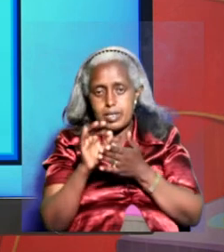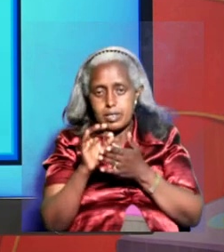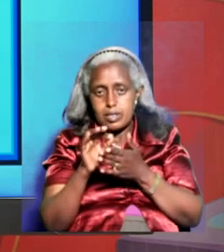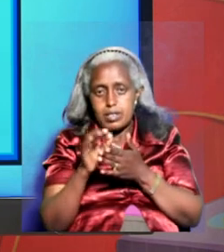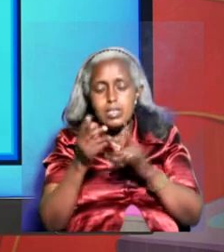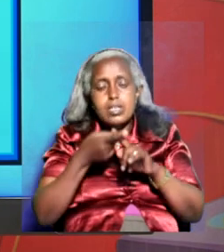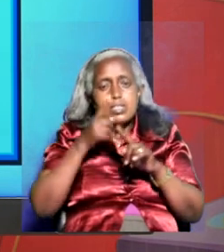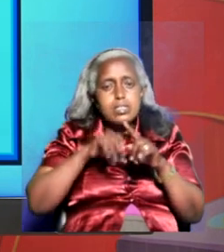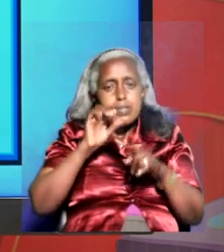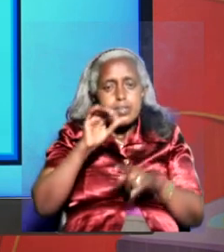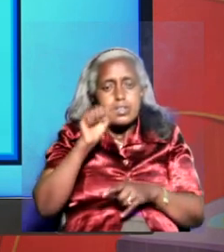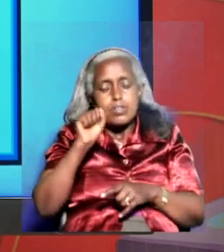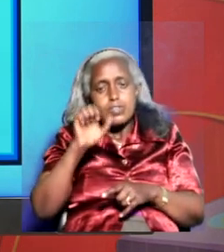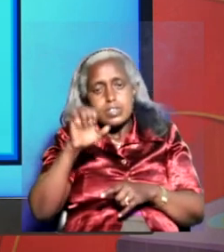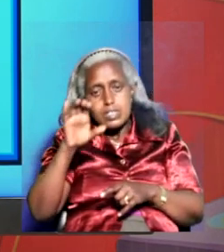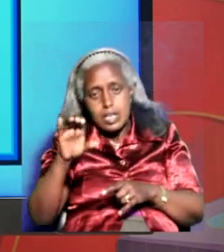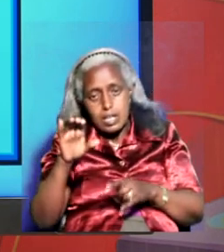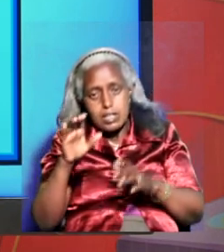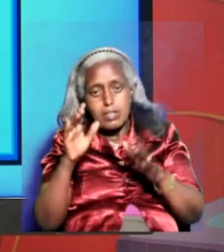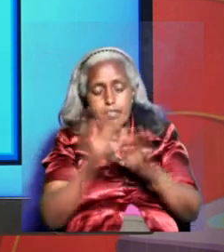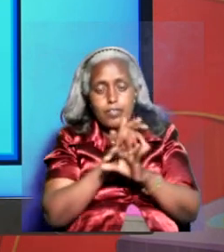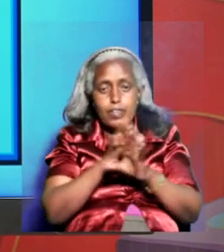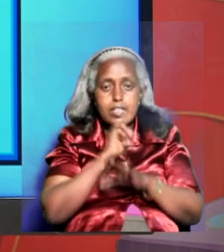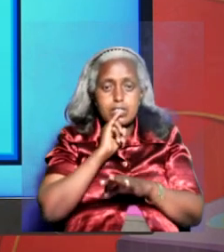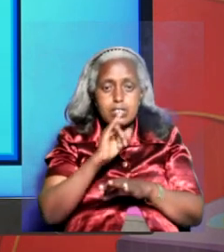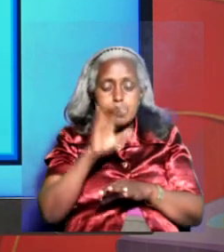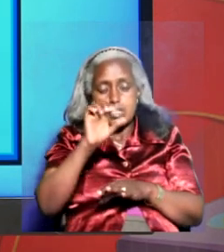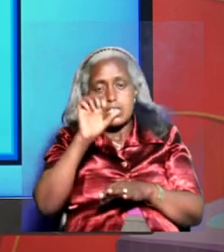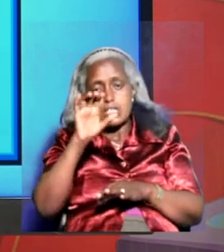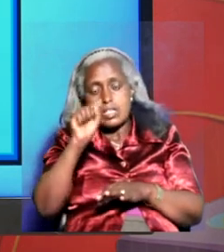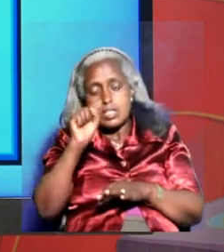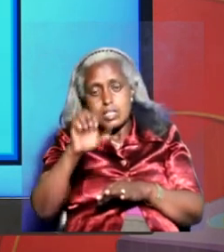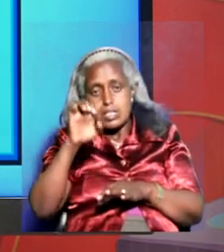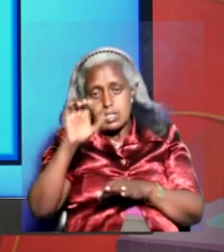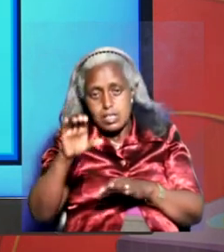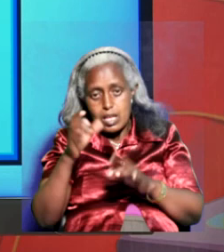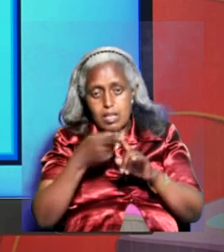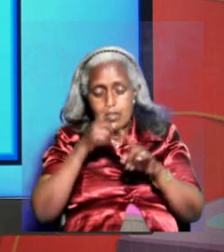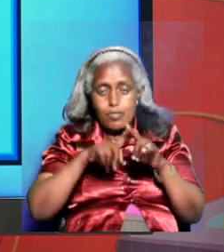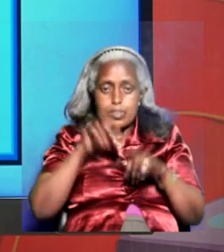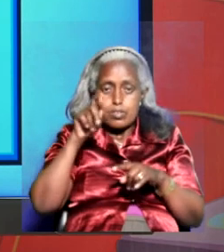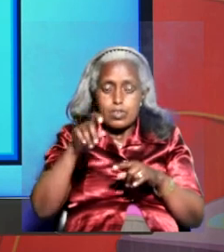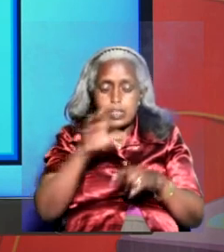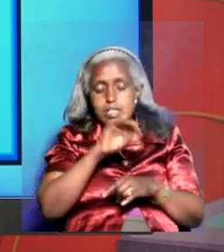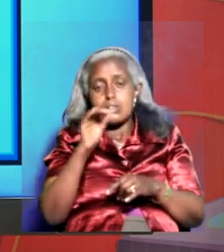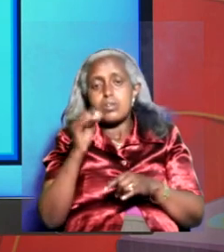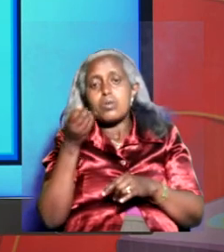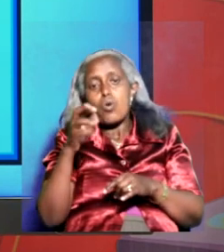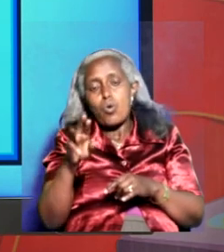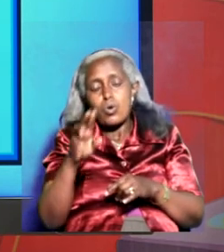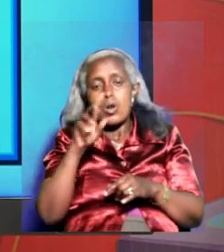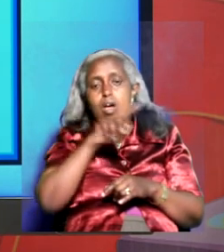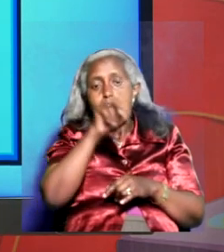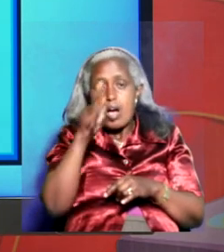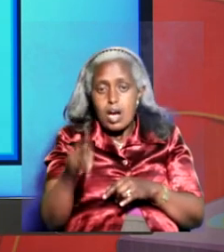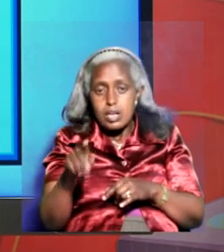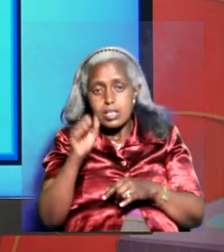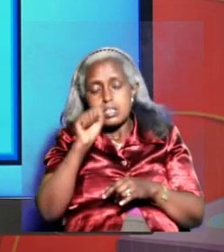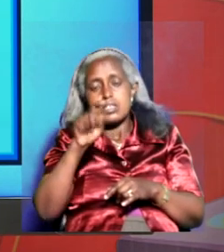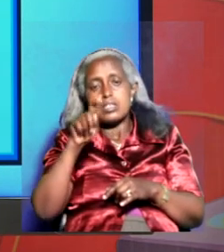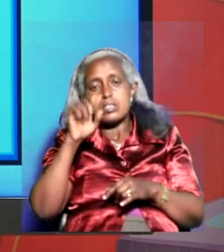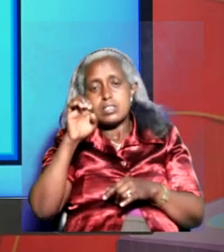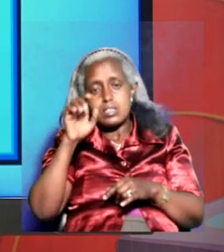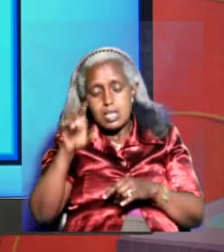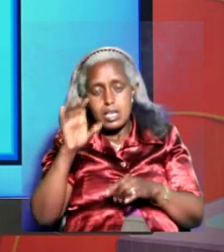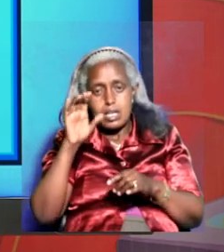The inverse of secant function is given by sec inverse of x, or arc sec x. Is defined